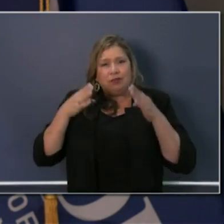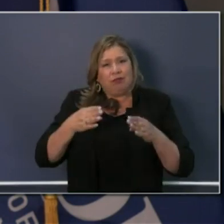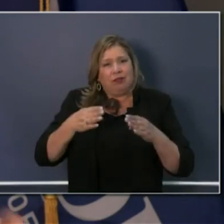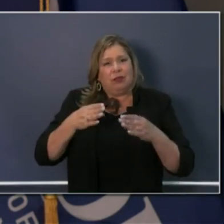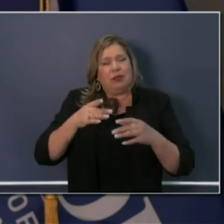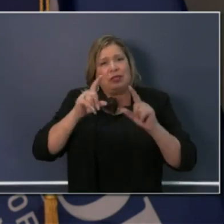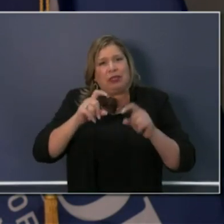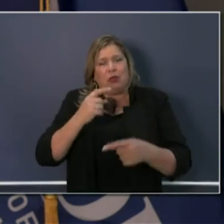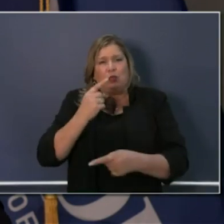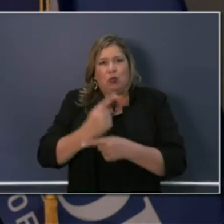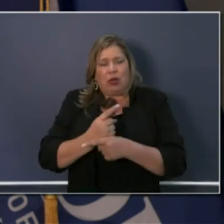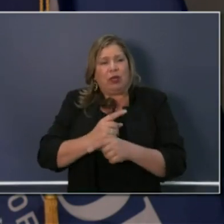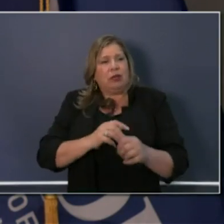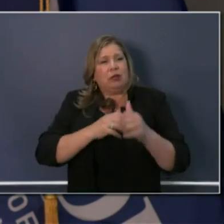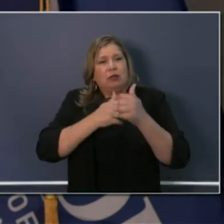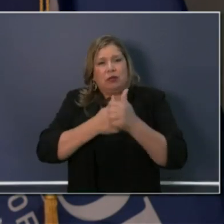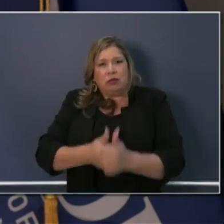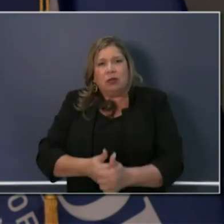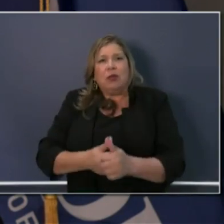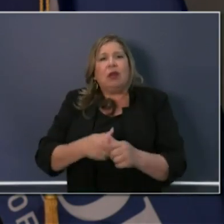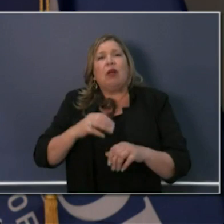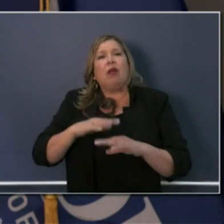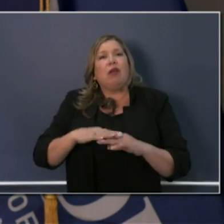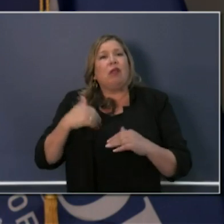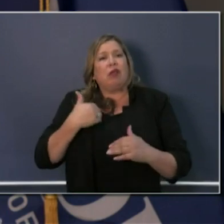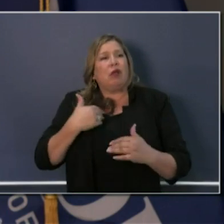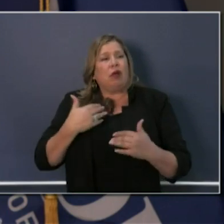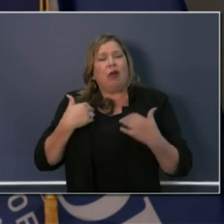and the nomenclature of our healthcare professionals is